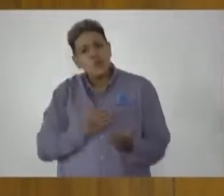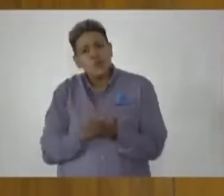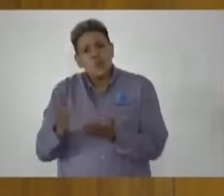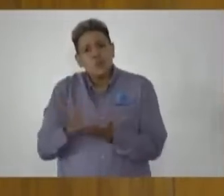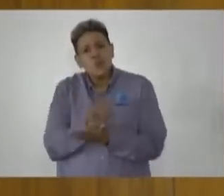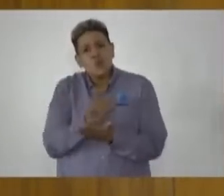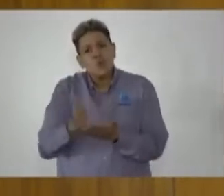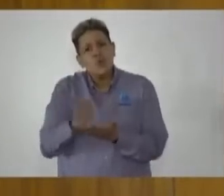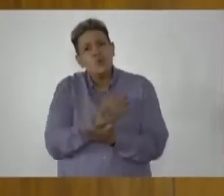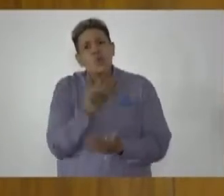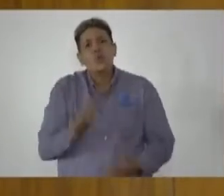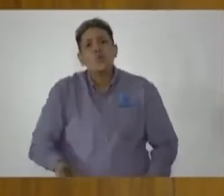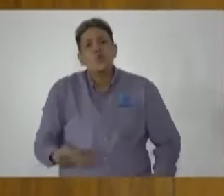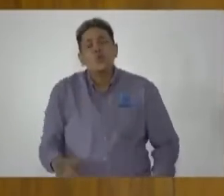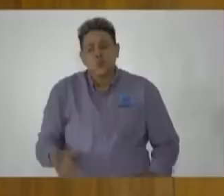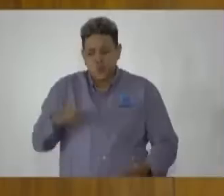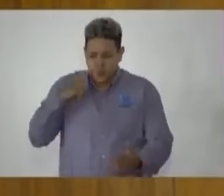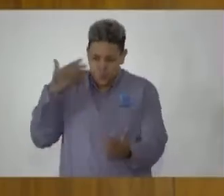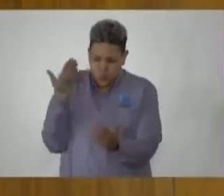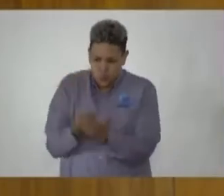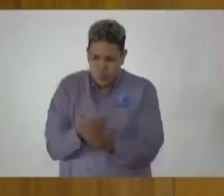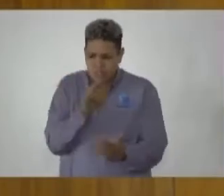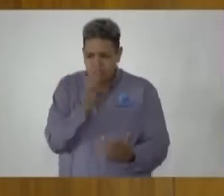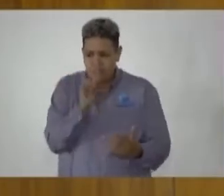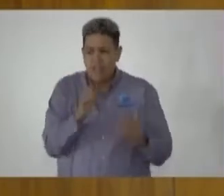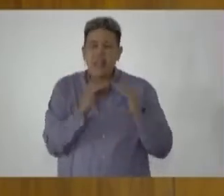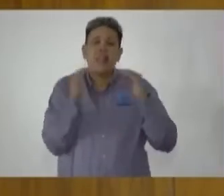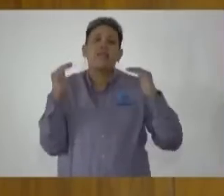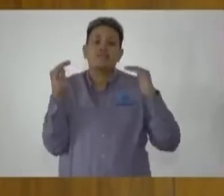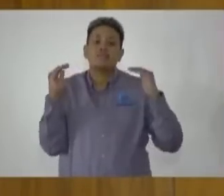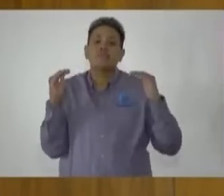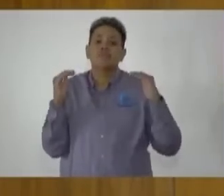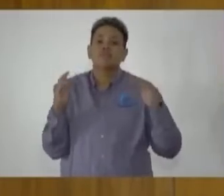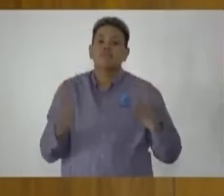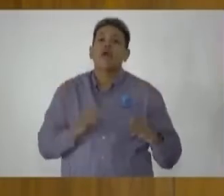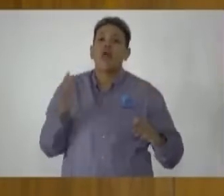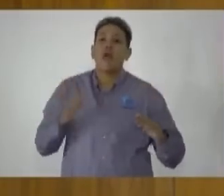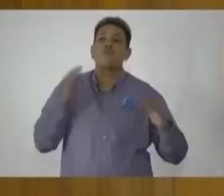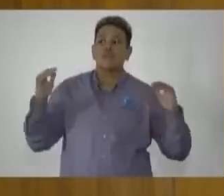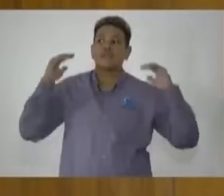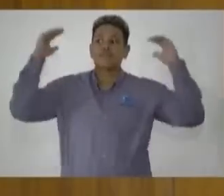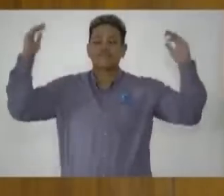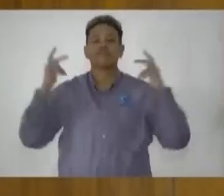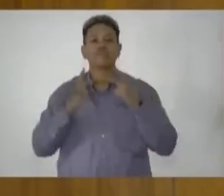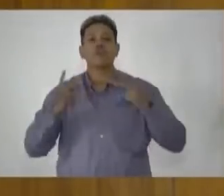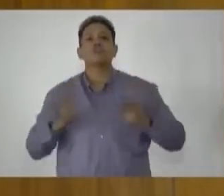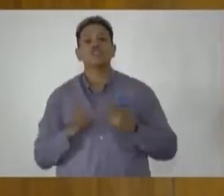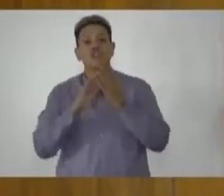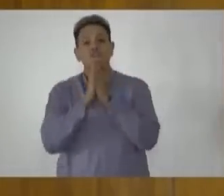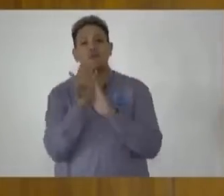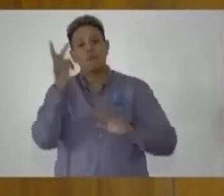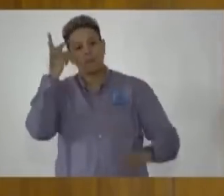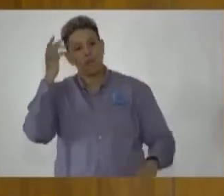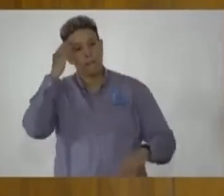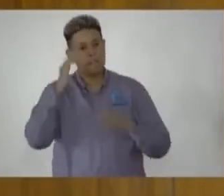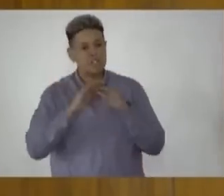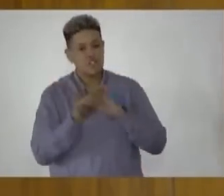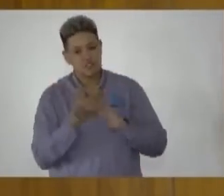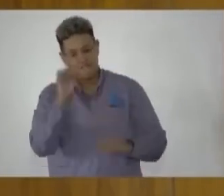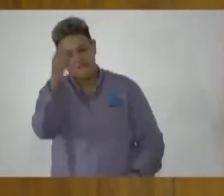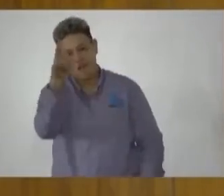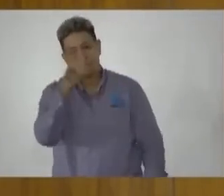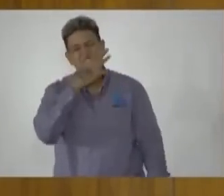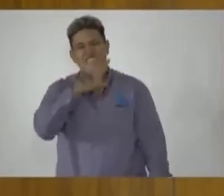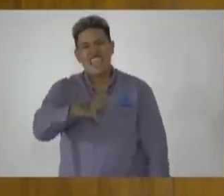travel to reach that lofty destination of becoming the